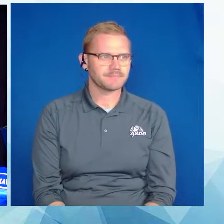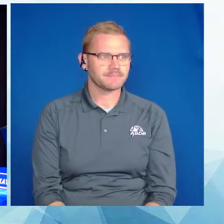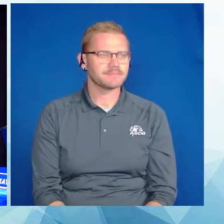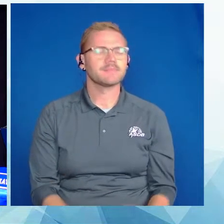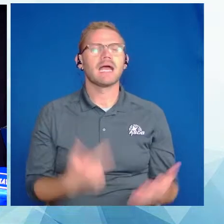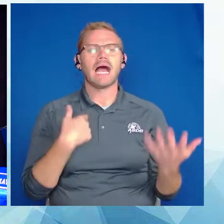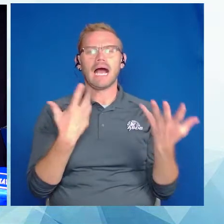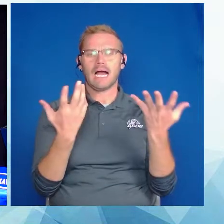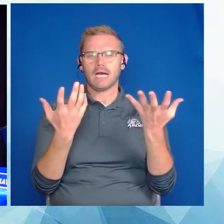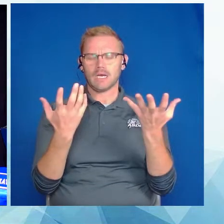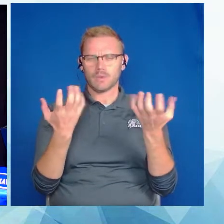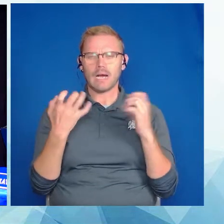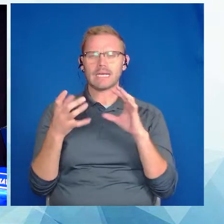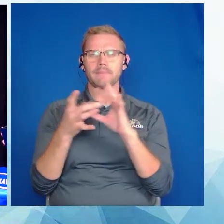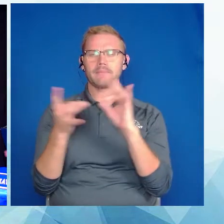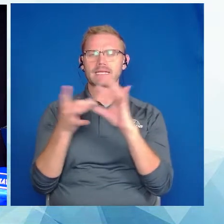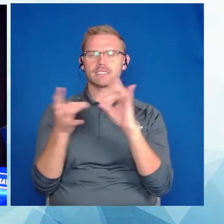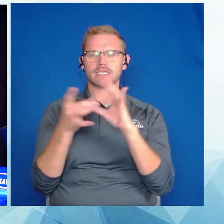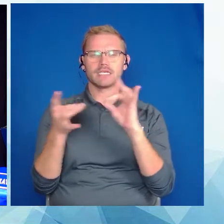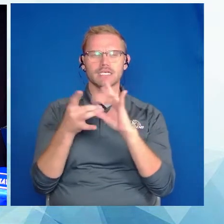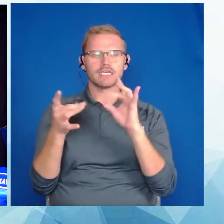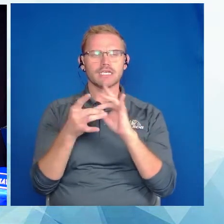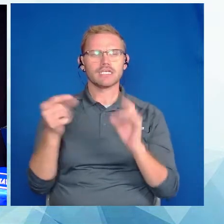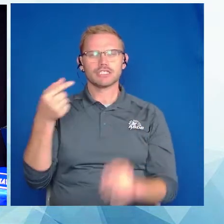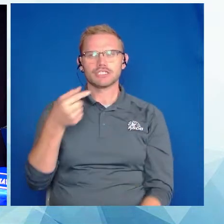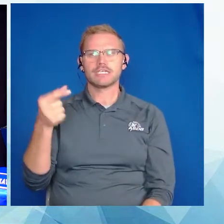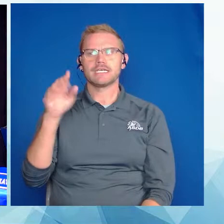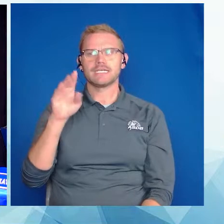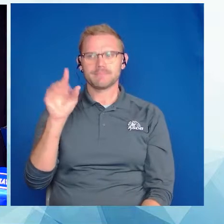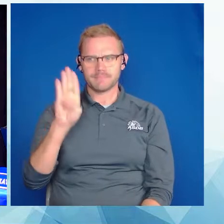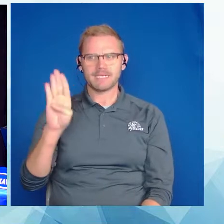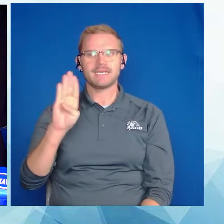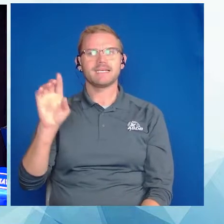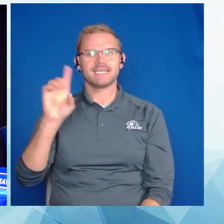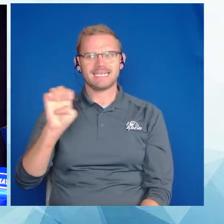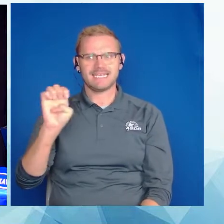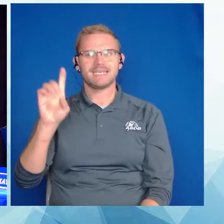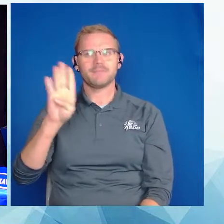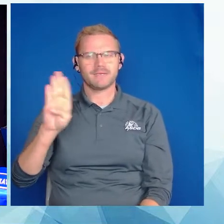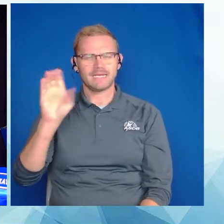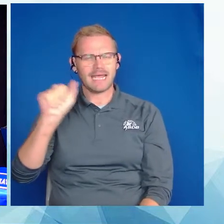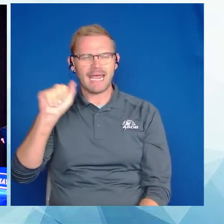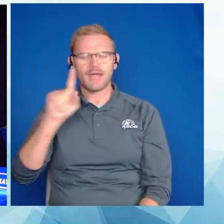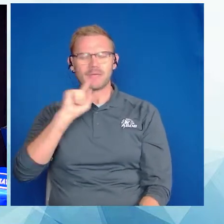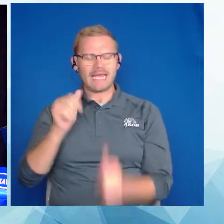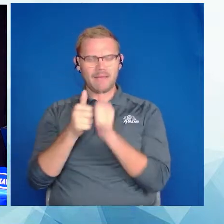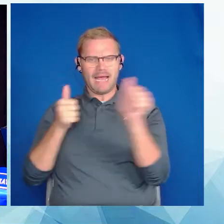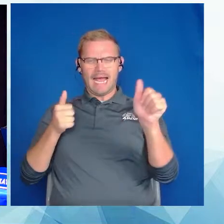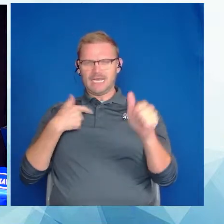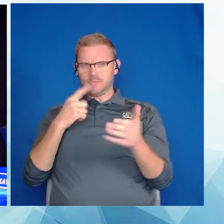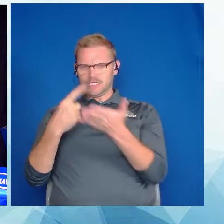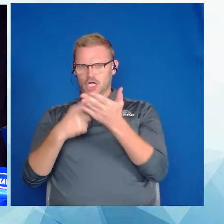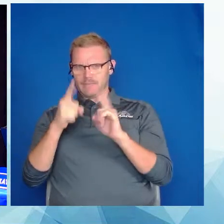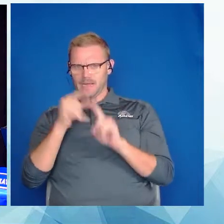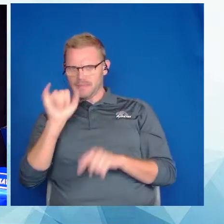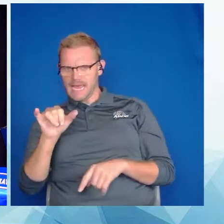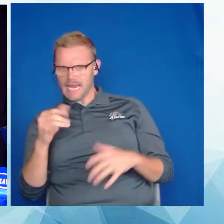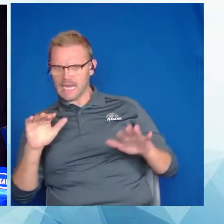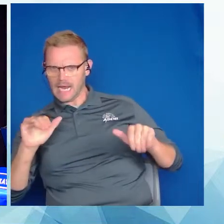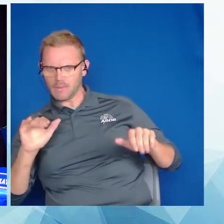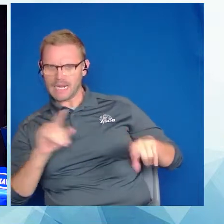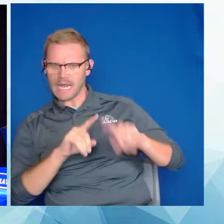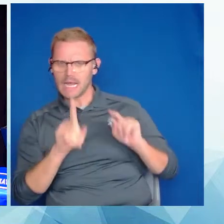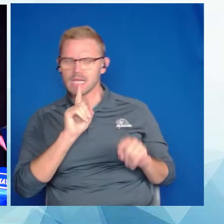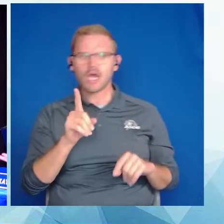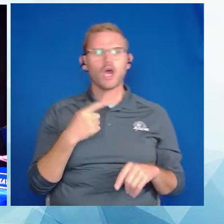I would like to mention GBEBA. Have we talked about that already? I'm a little bit behind. We kind of